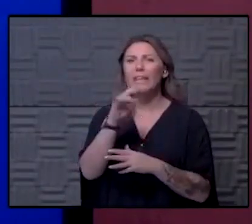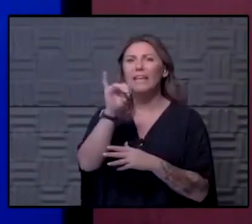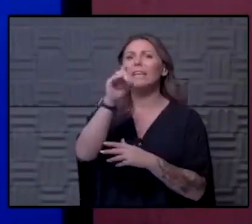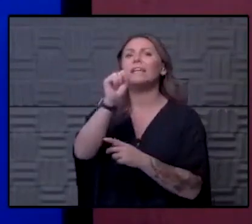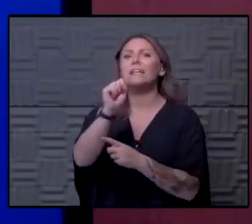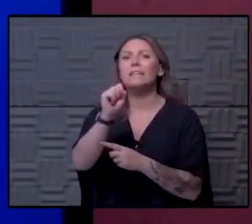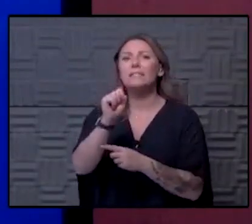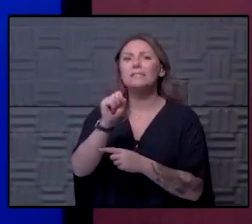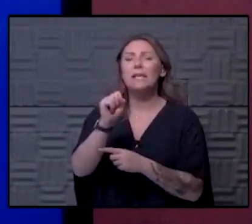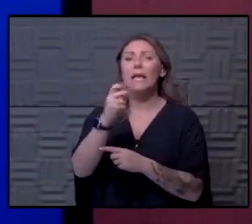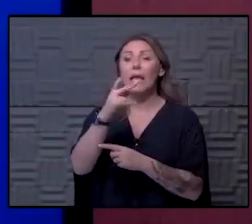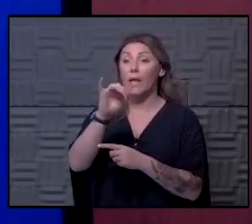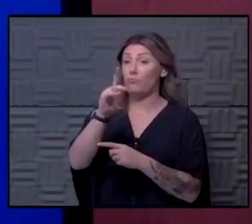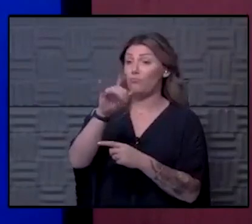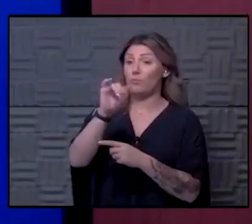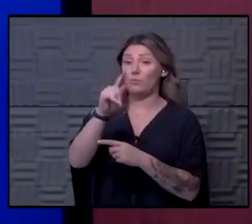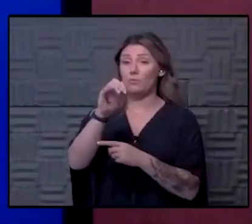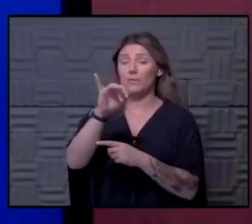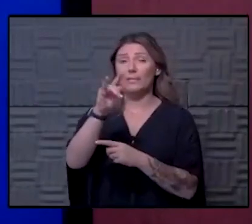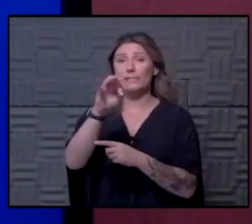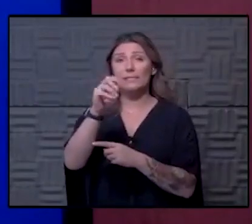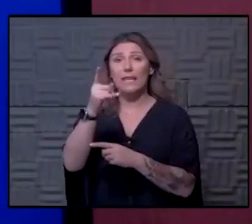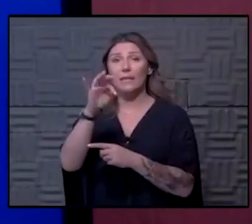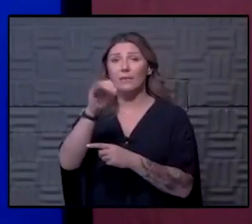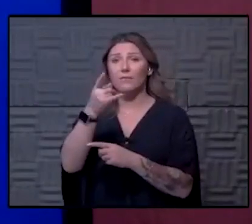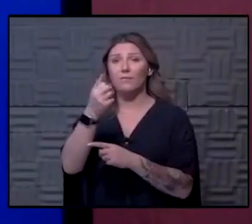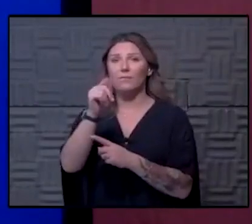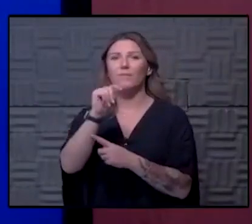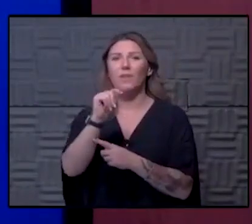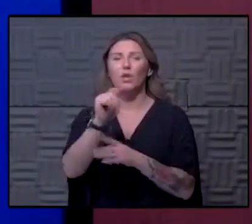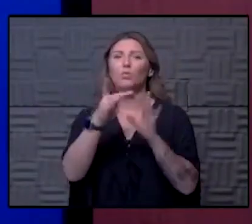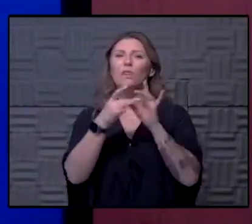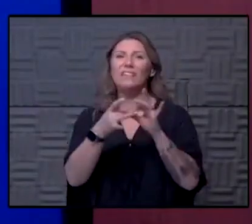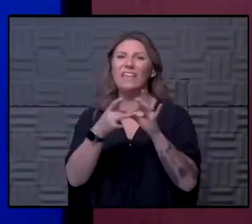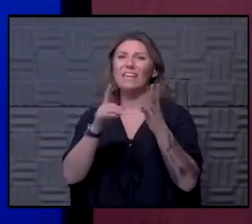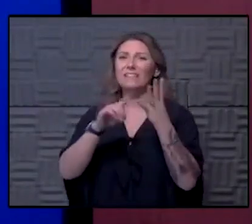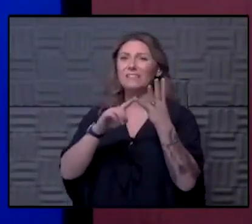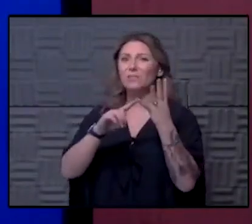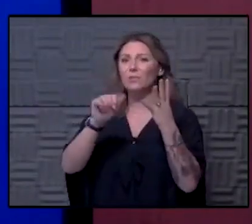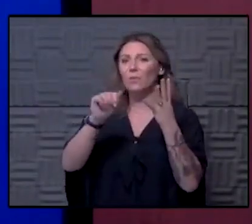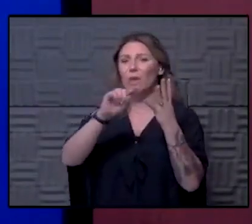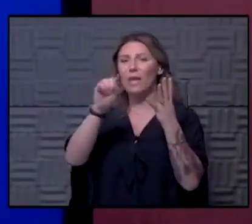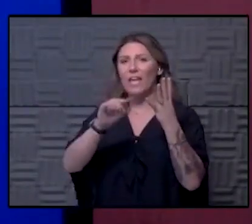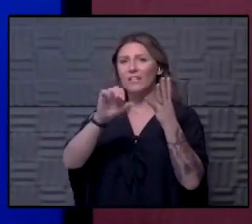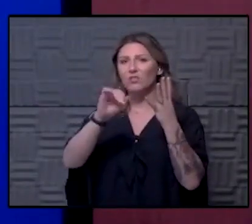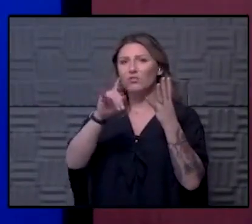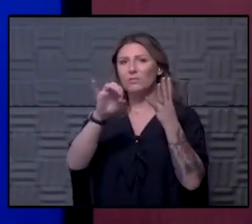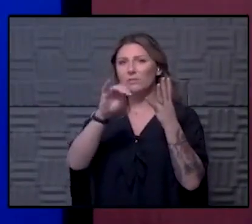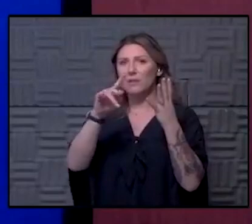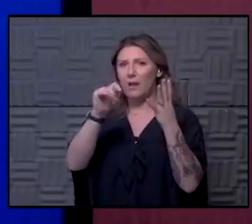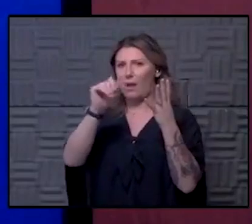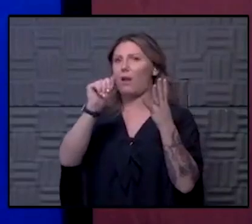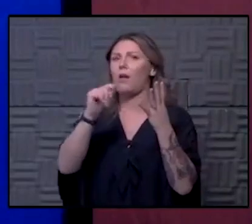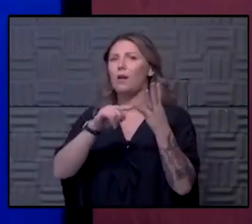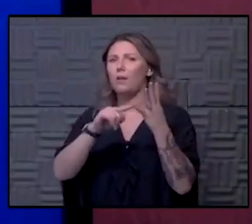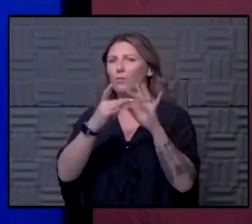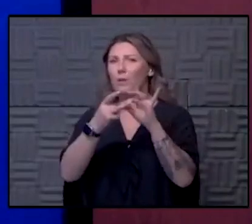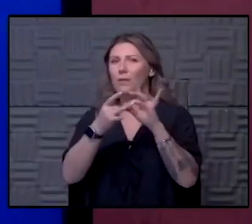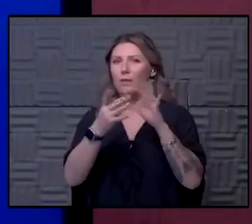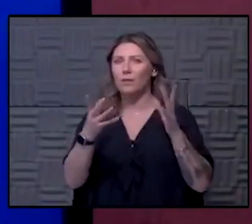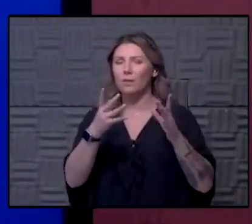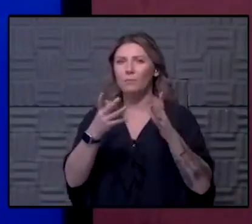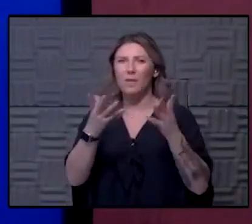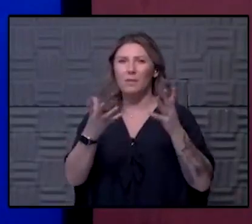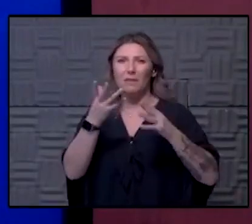heparin-induced thrombocytopenia, that some of the issues around the AstraZeneca vaccine appear to be related to that, and there may be